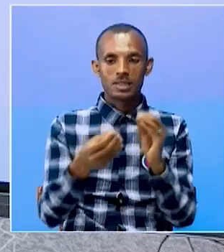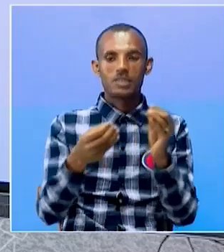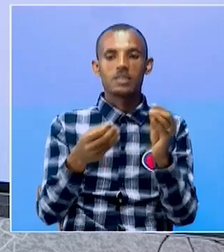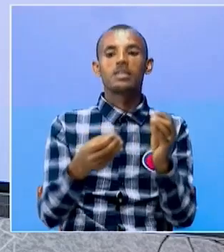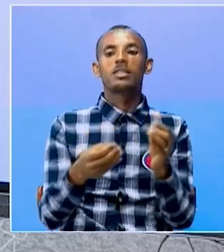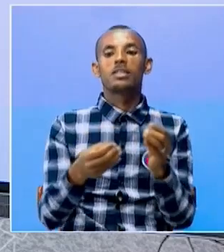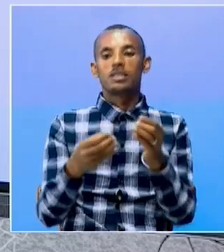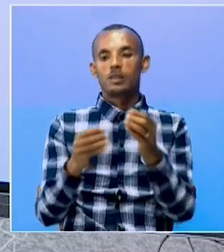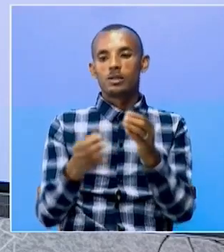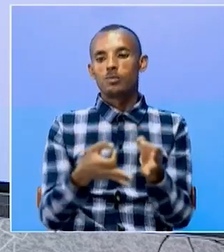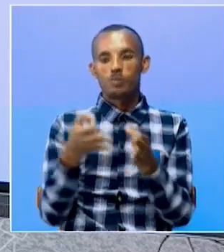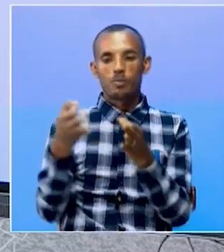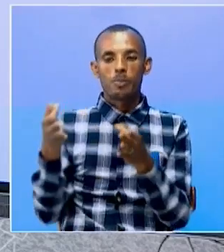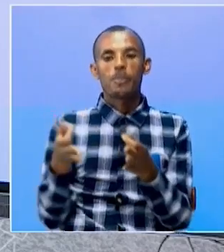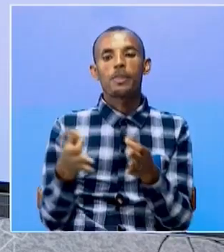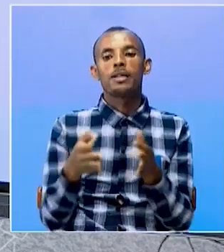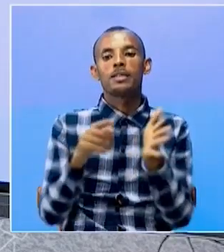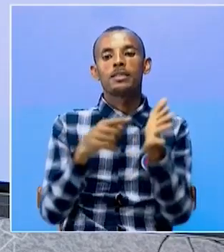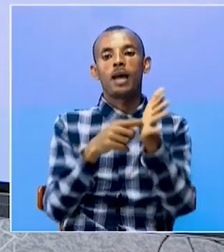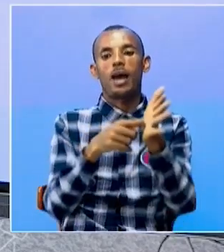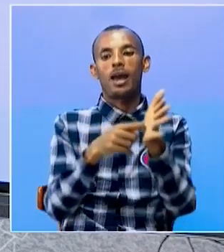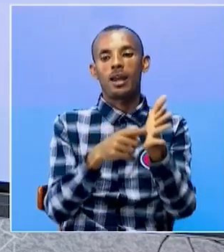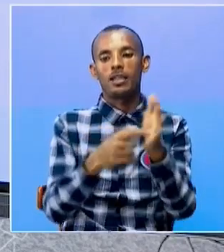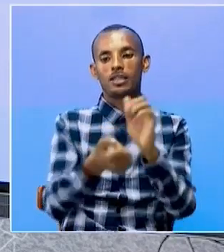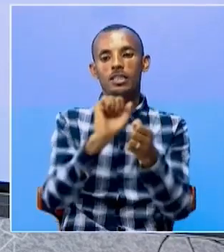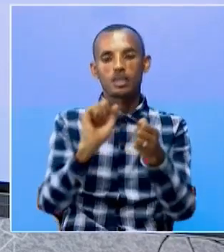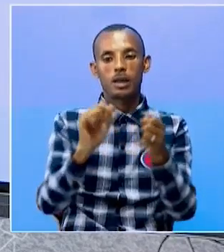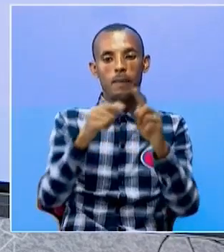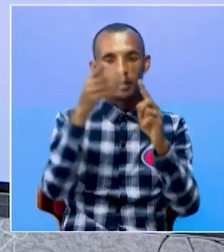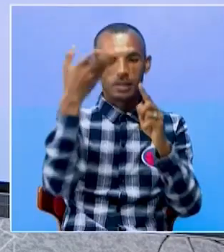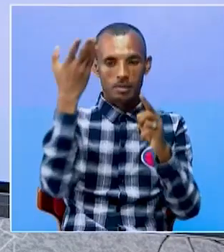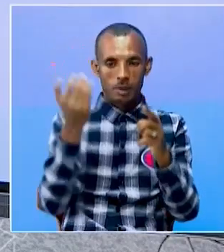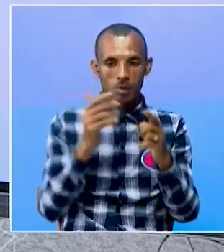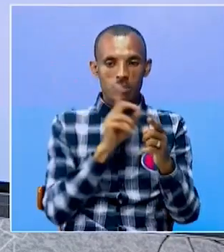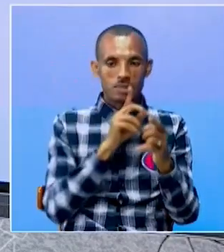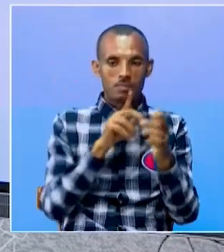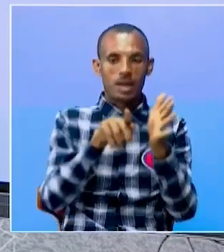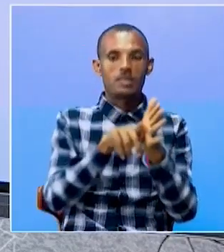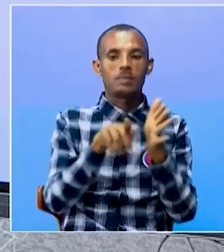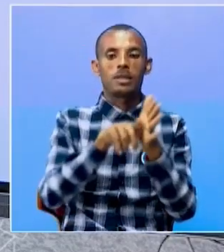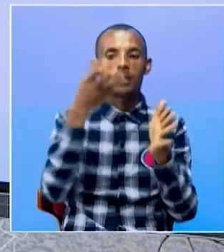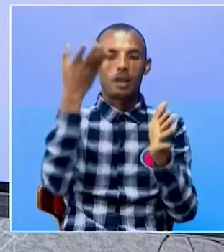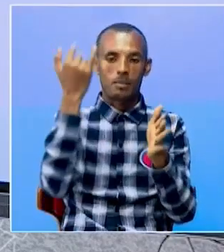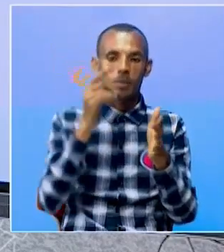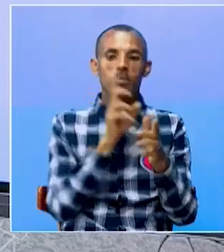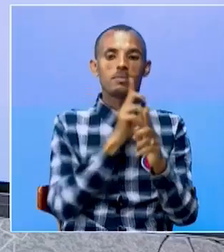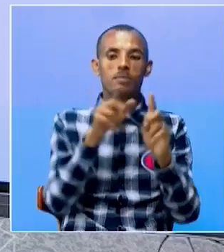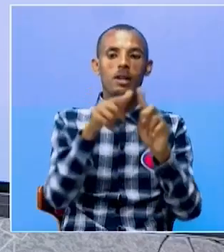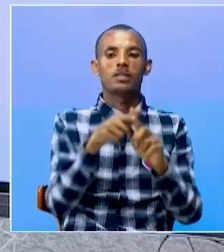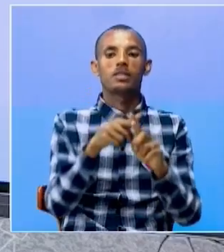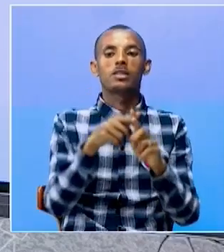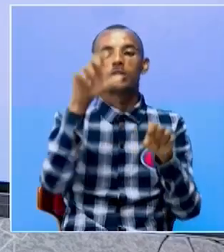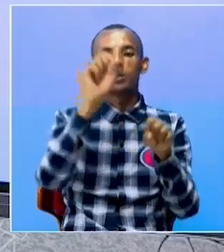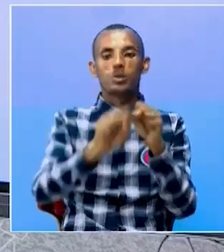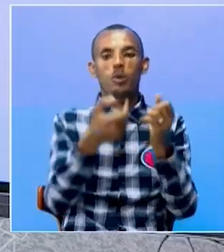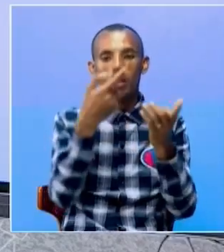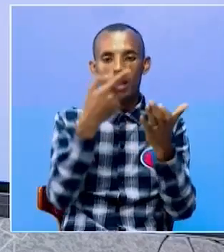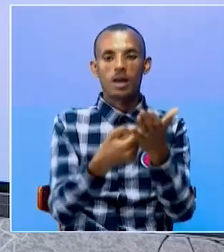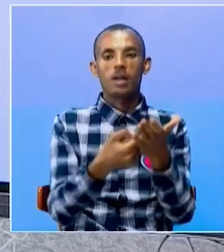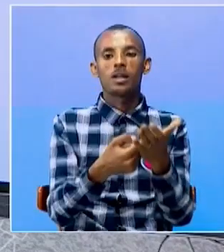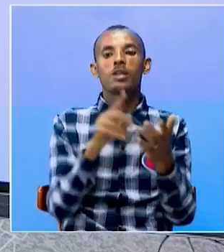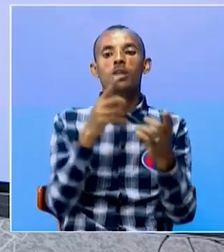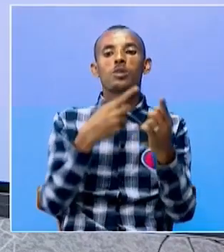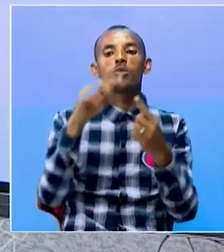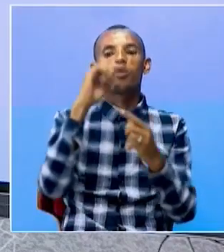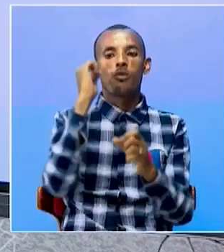changes. If it's plus, it becomes minus. If it's minus, it becomes plus. So here, to